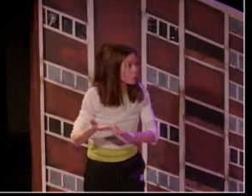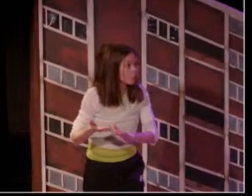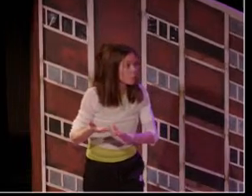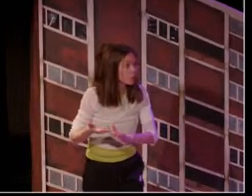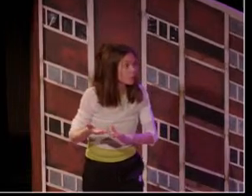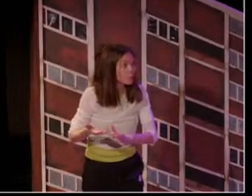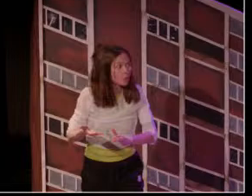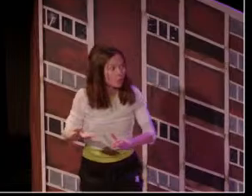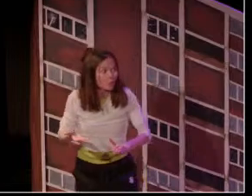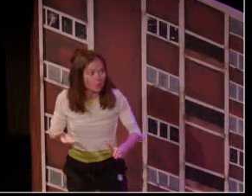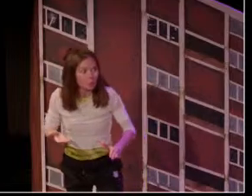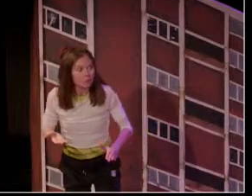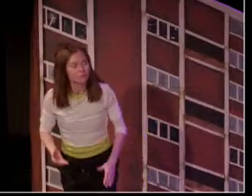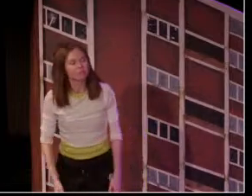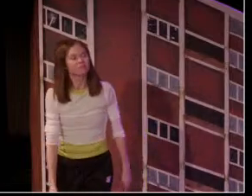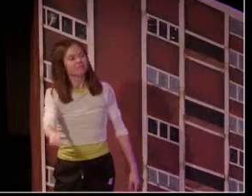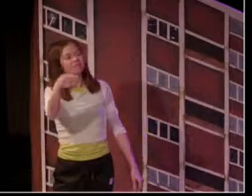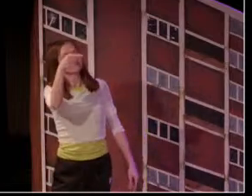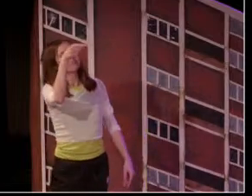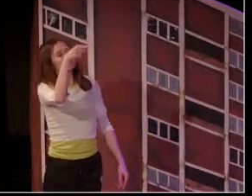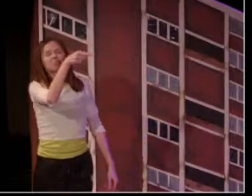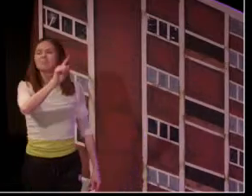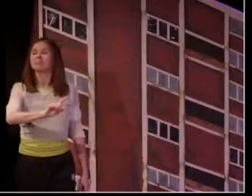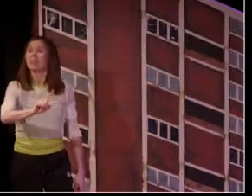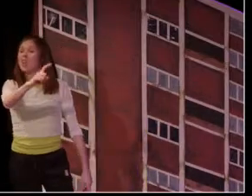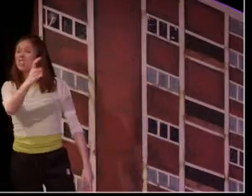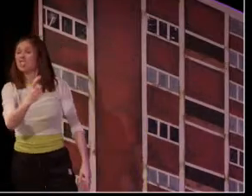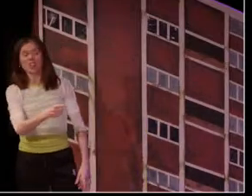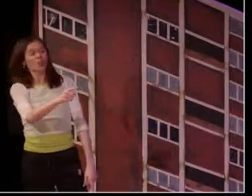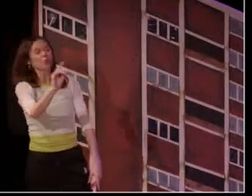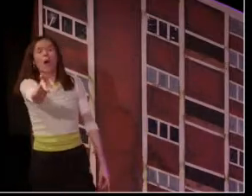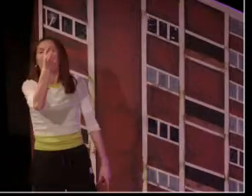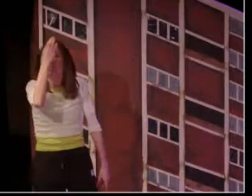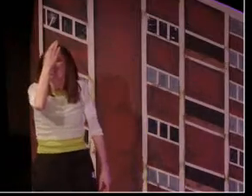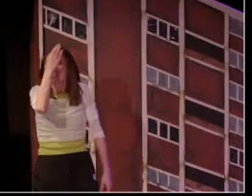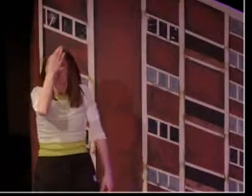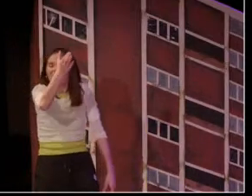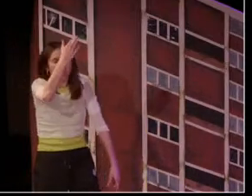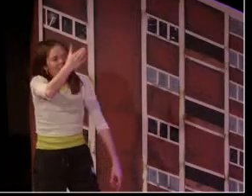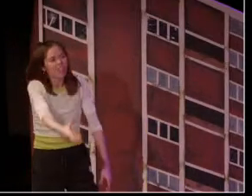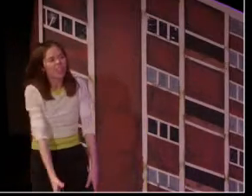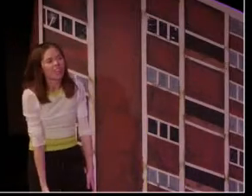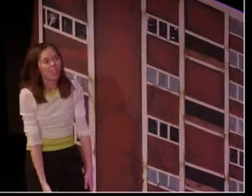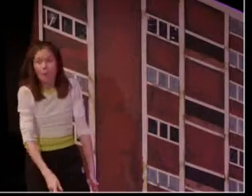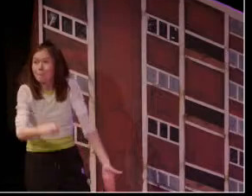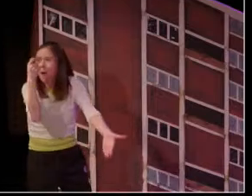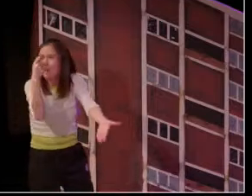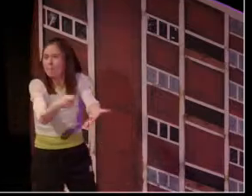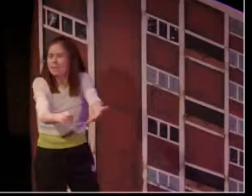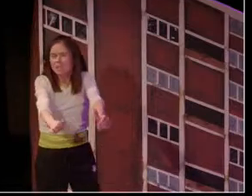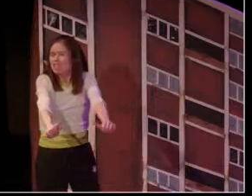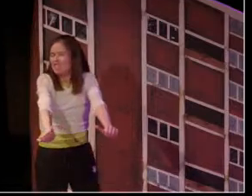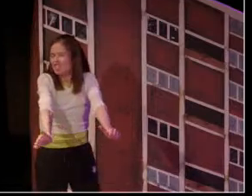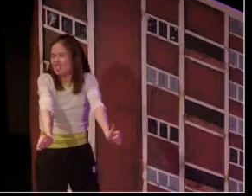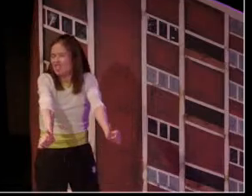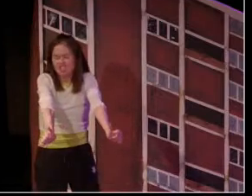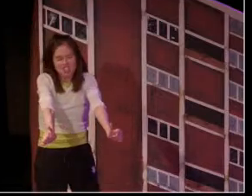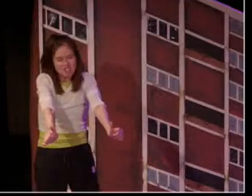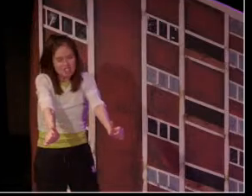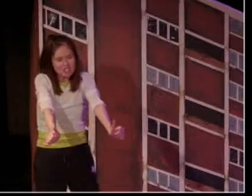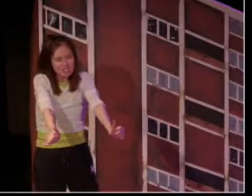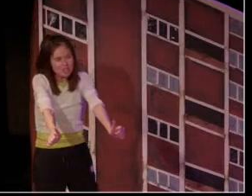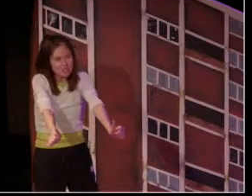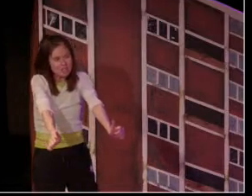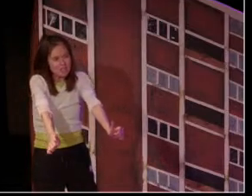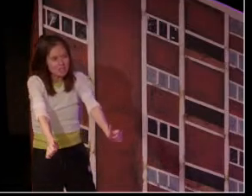You, Claude, though full of our displeasure, for the time you're spared the lethal blow of